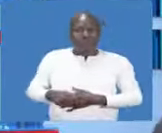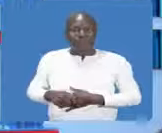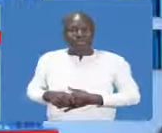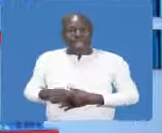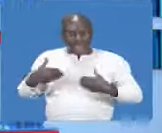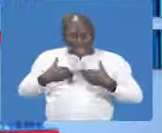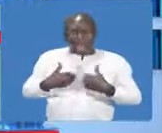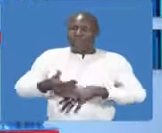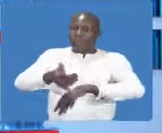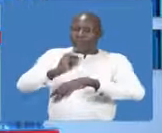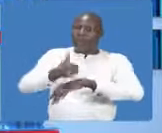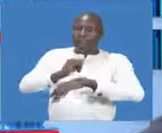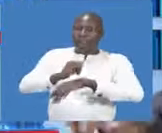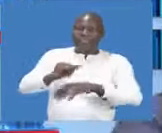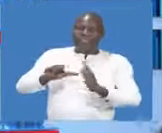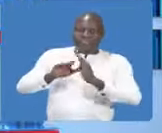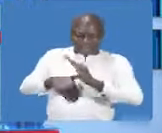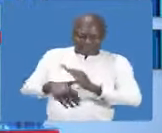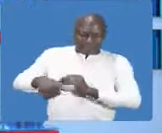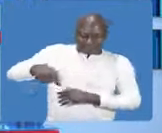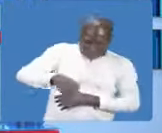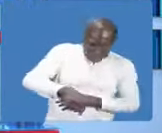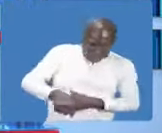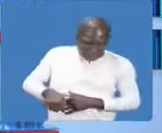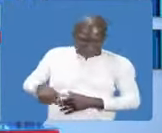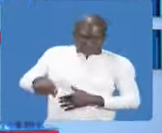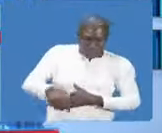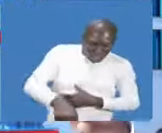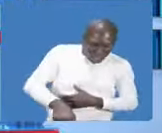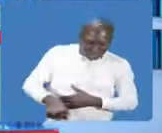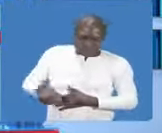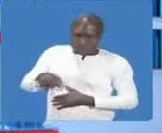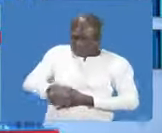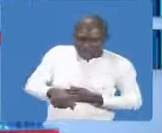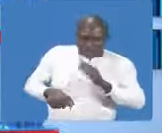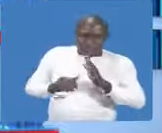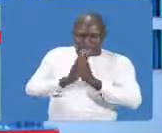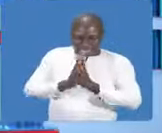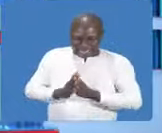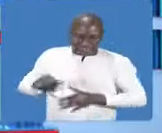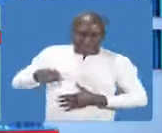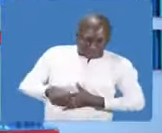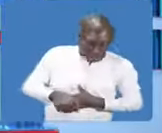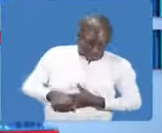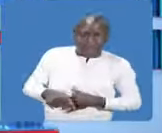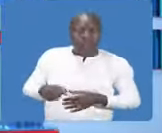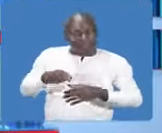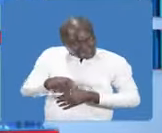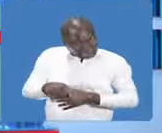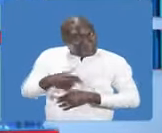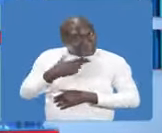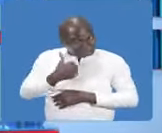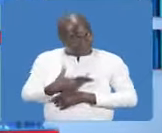osofo no kuransa ade wo tugu fam wa ho ni wonsa ni ezuom ade asamo a wo se ye bo